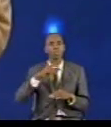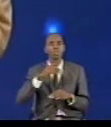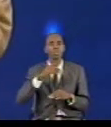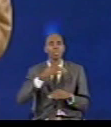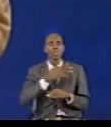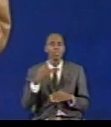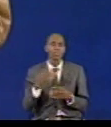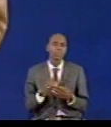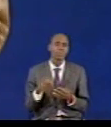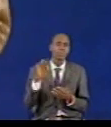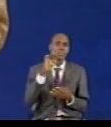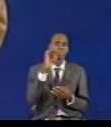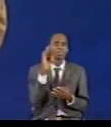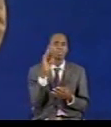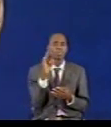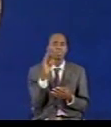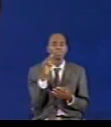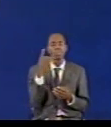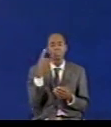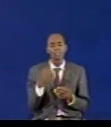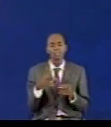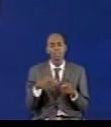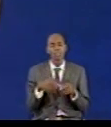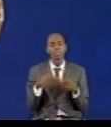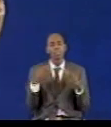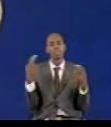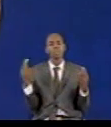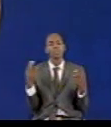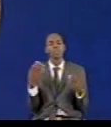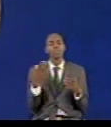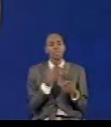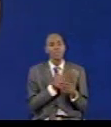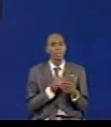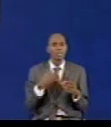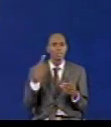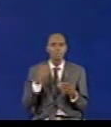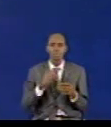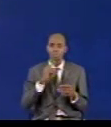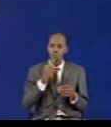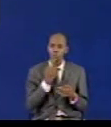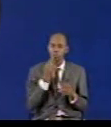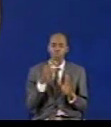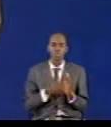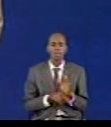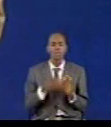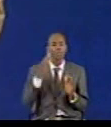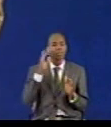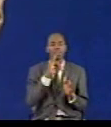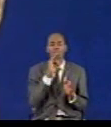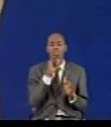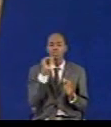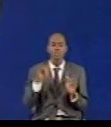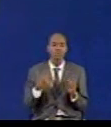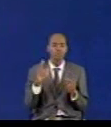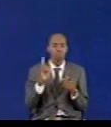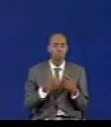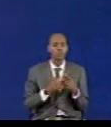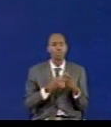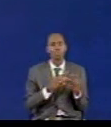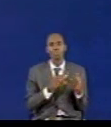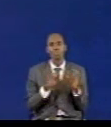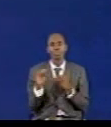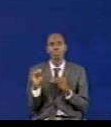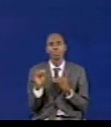spirit, the revelation and the fervency. They were not able to resist the